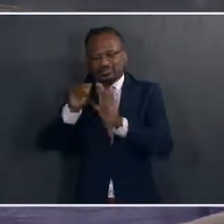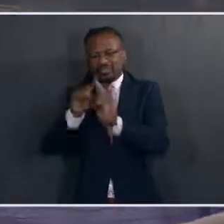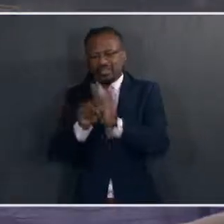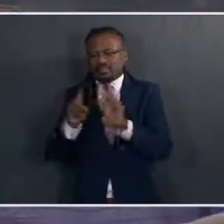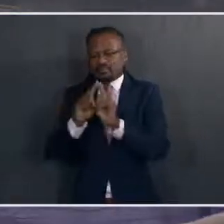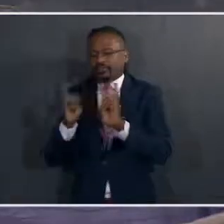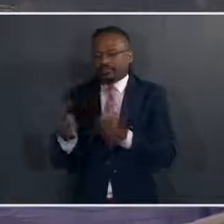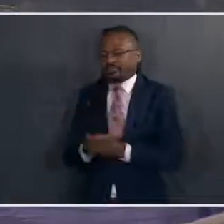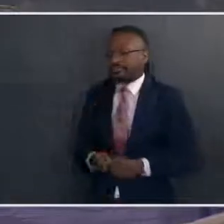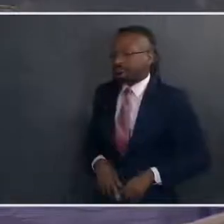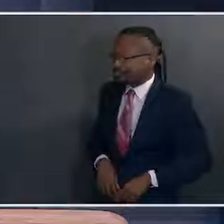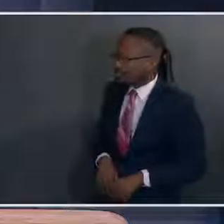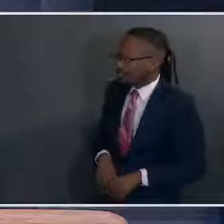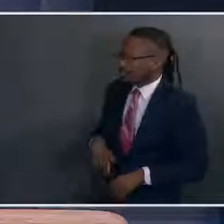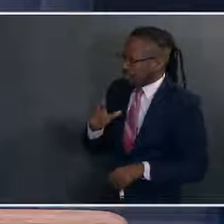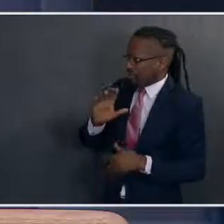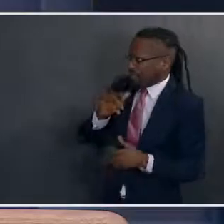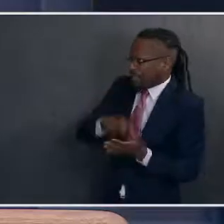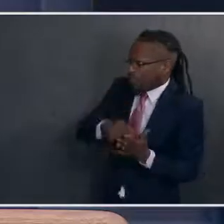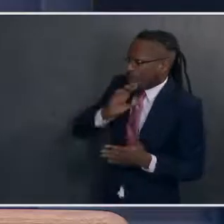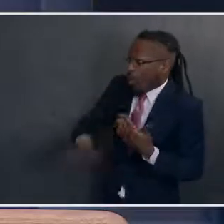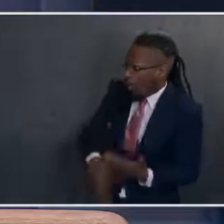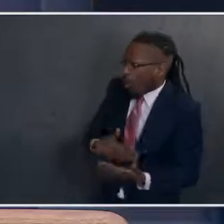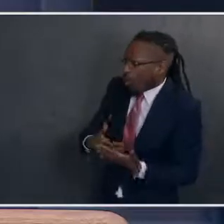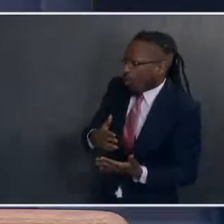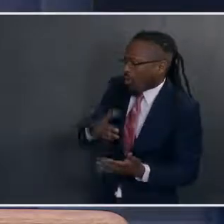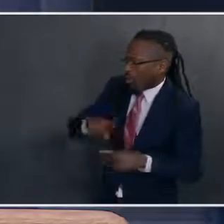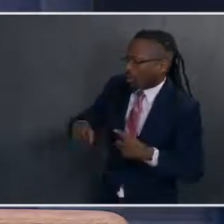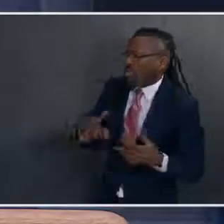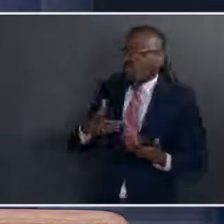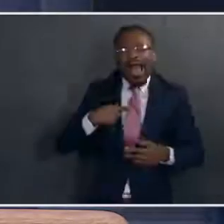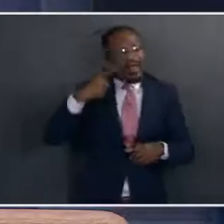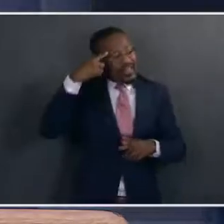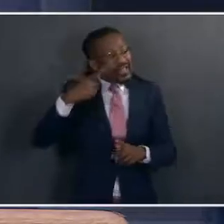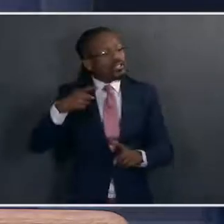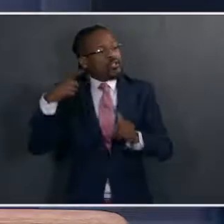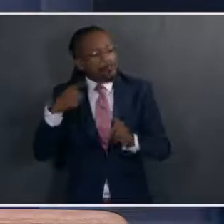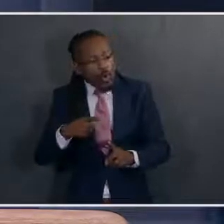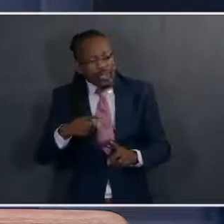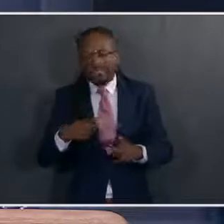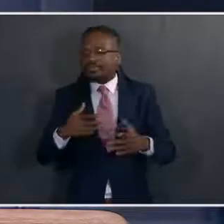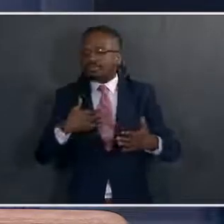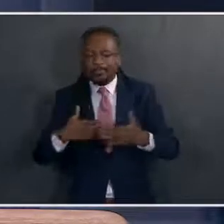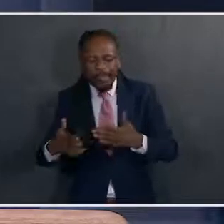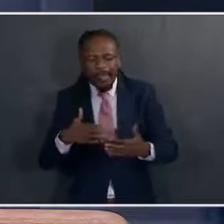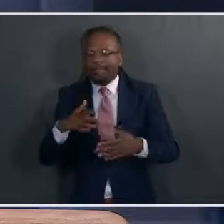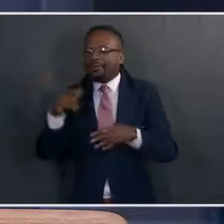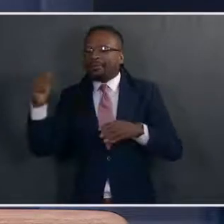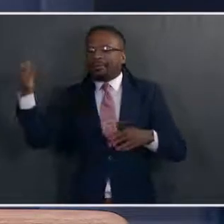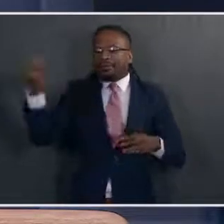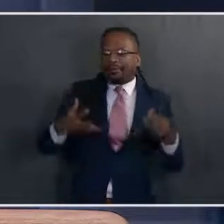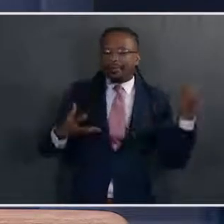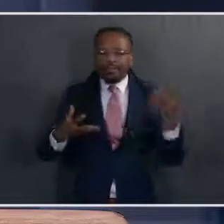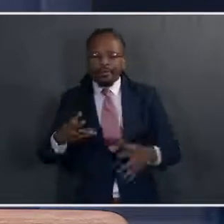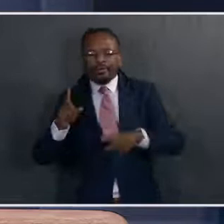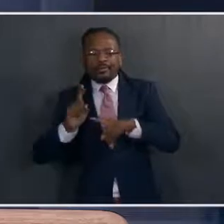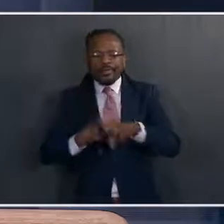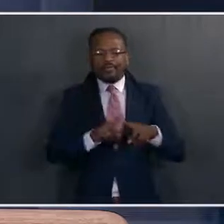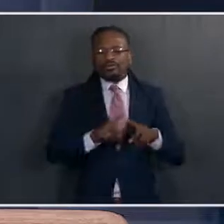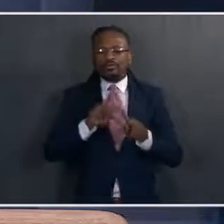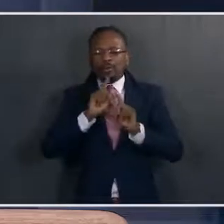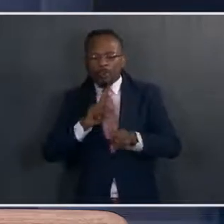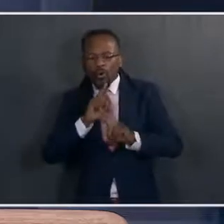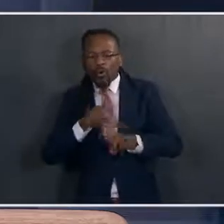that delineation. Well, I think the point he's making is that despite reports of individuals in different